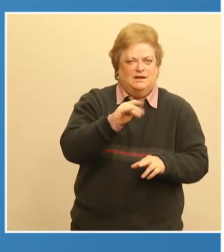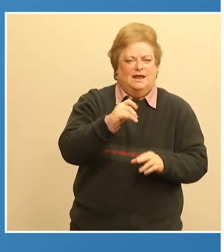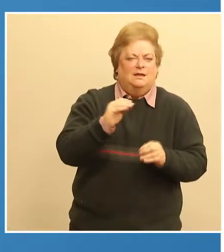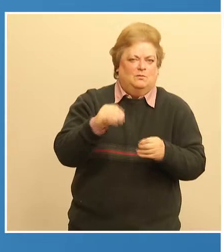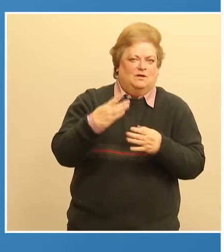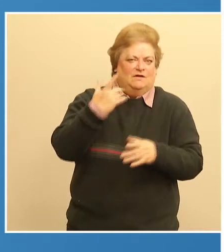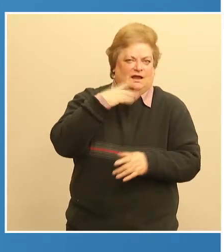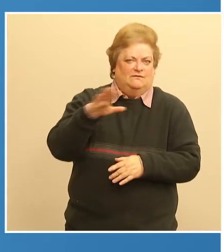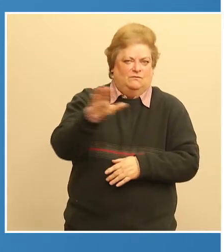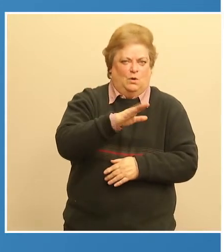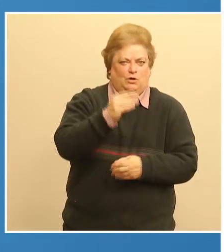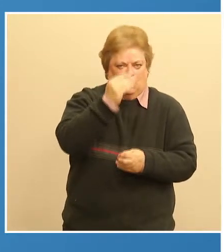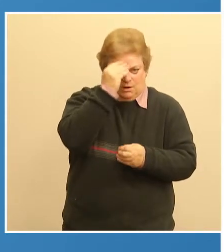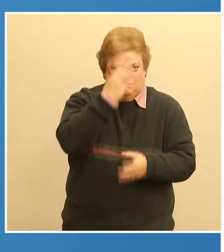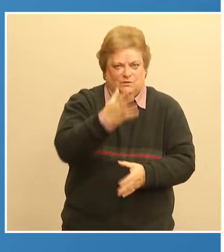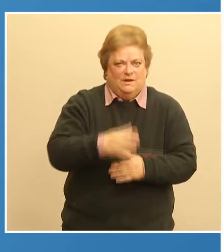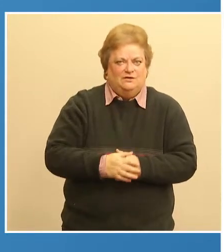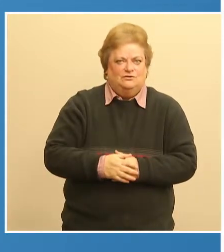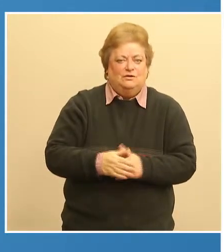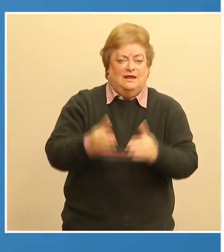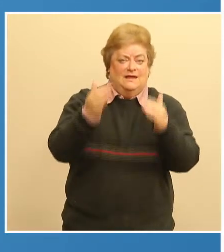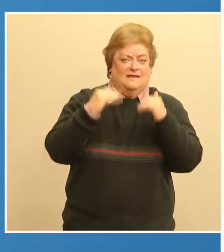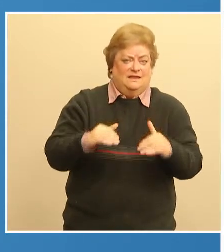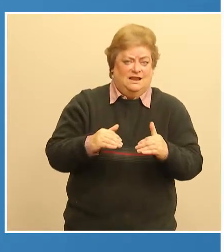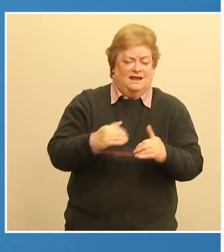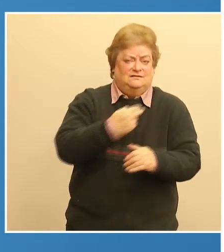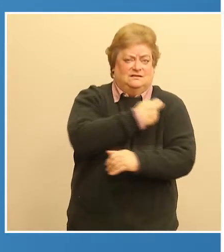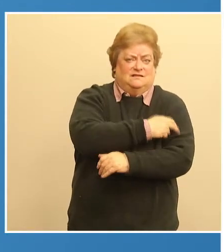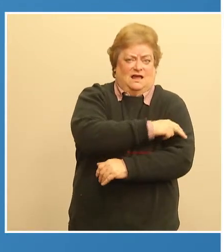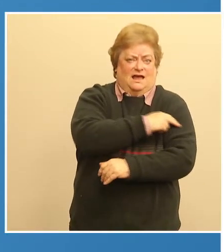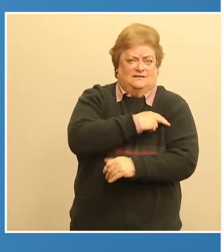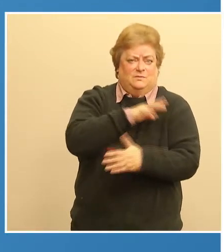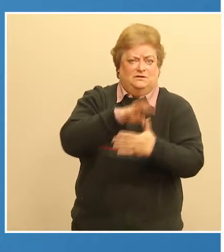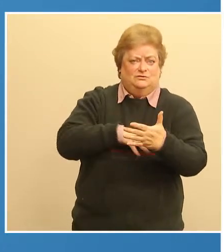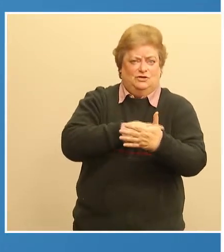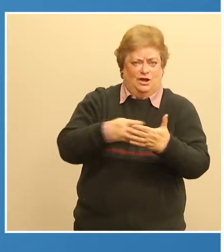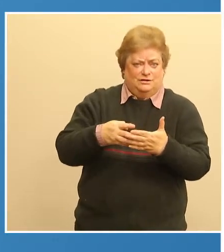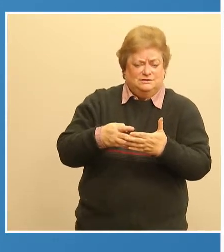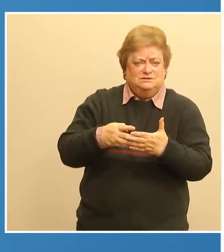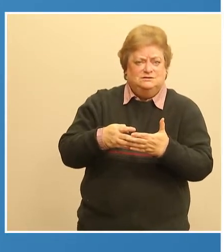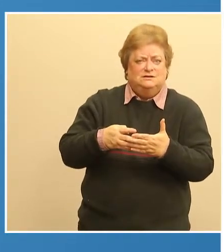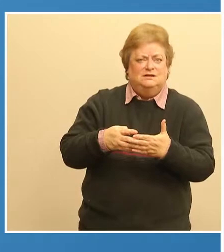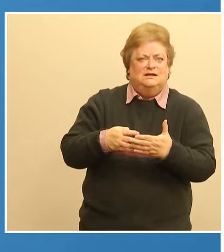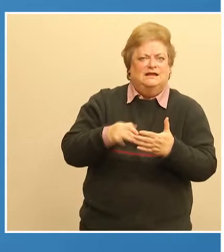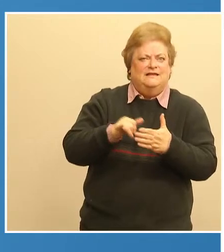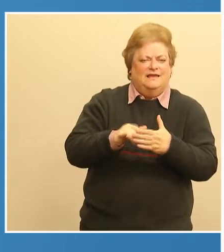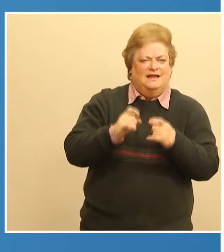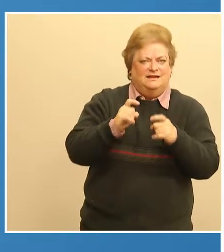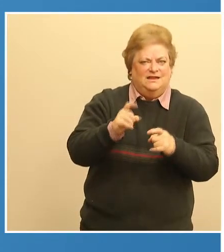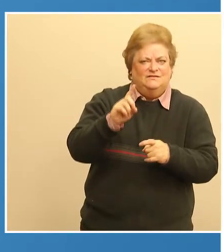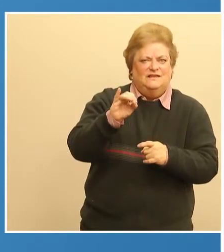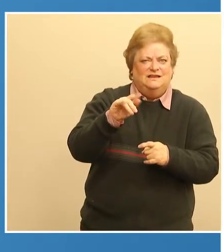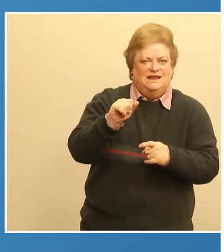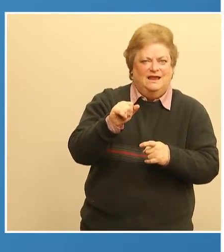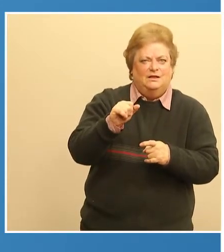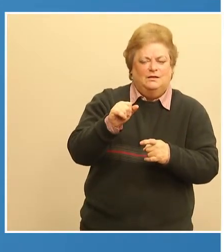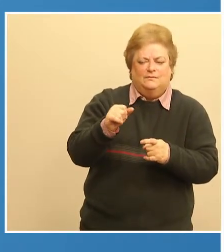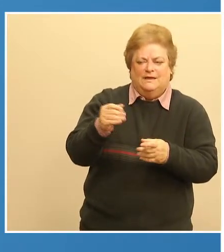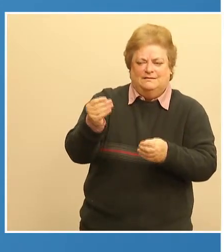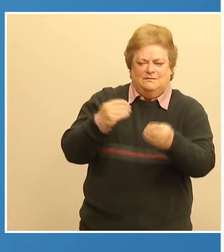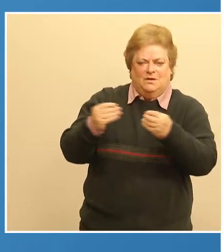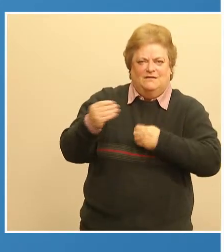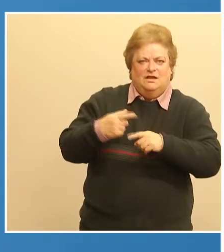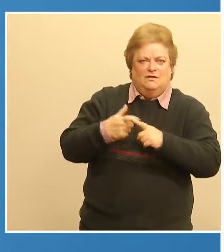your reference. So the next chart is a hospitalization chart, including data reported by our hospital partners,